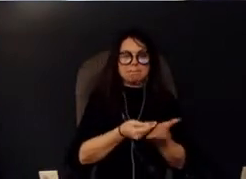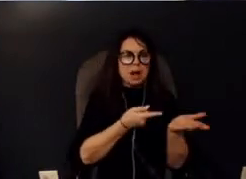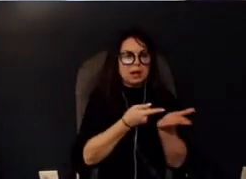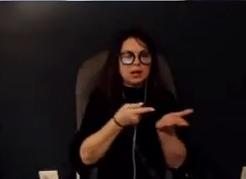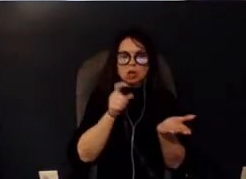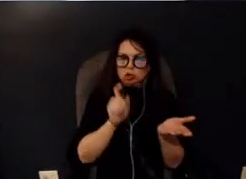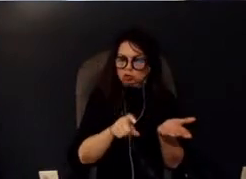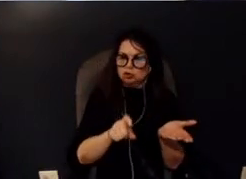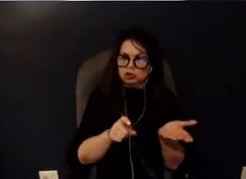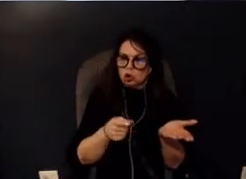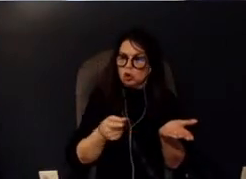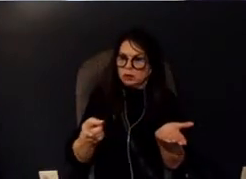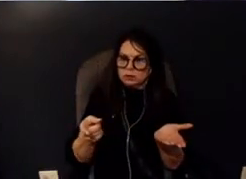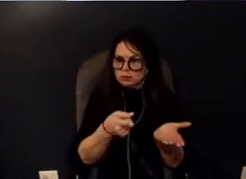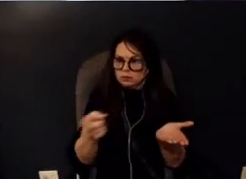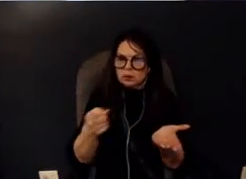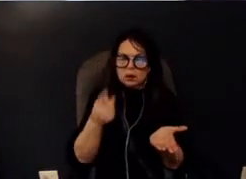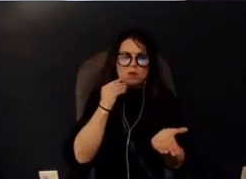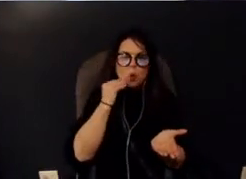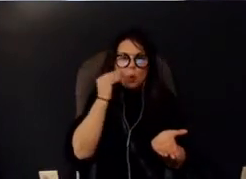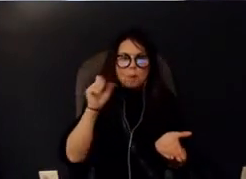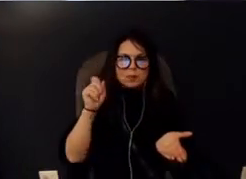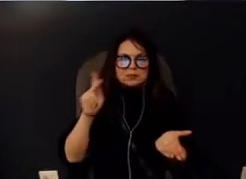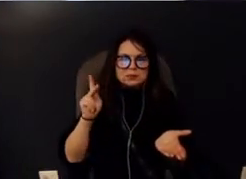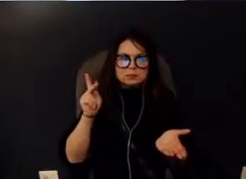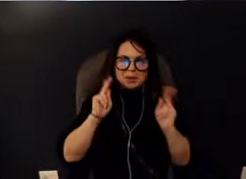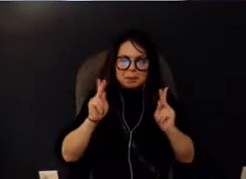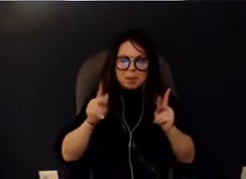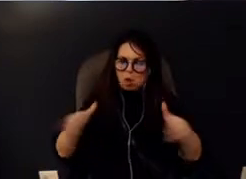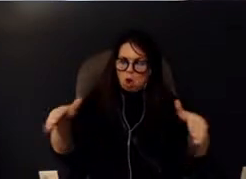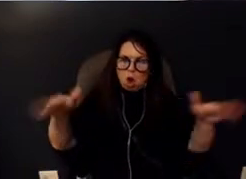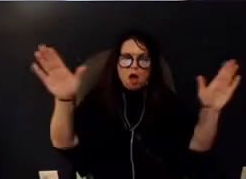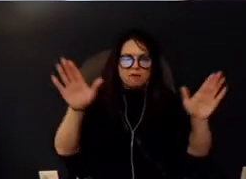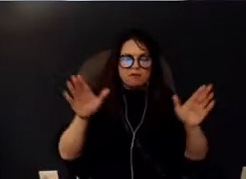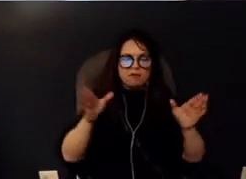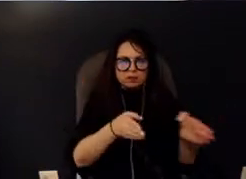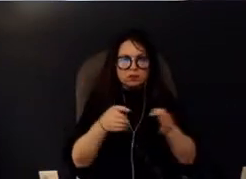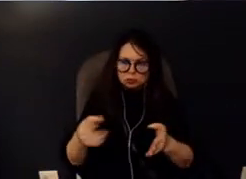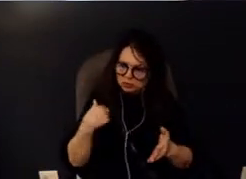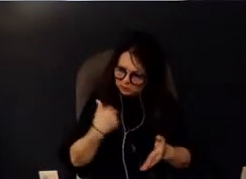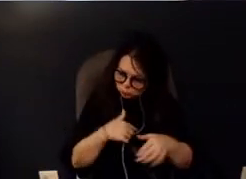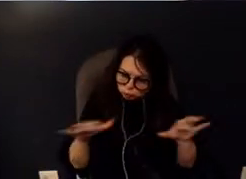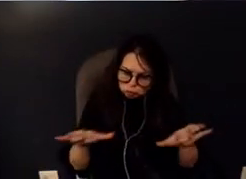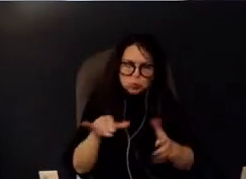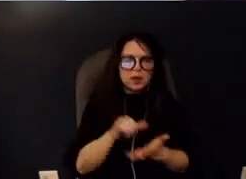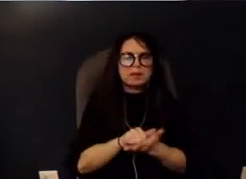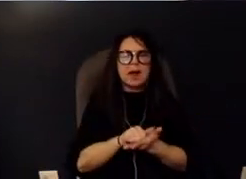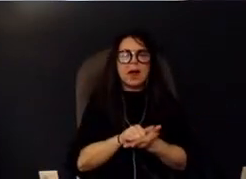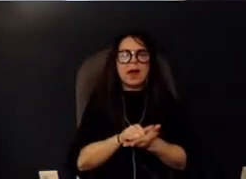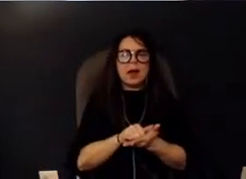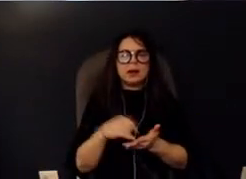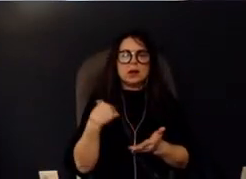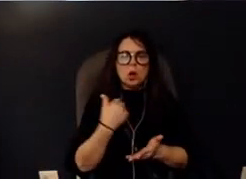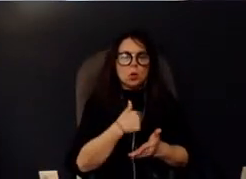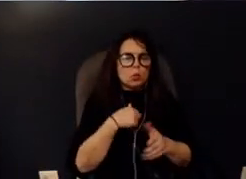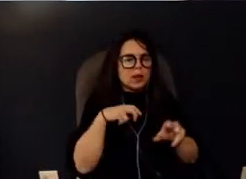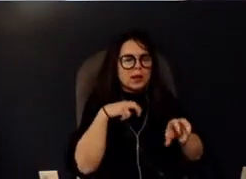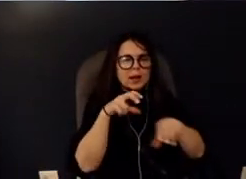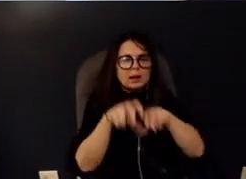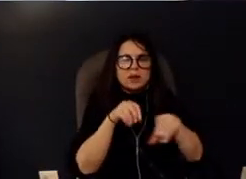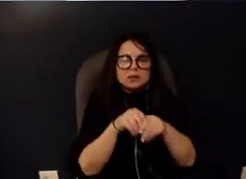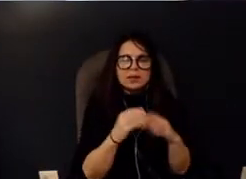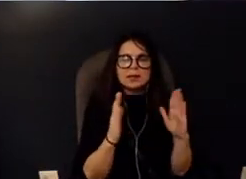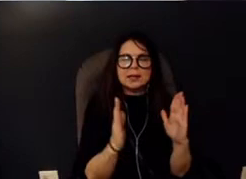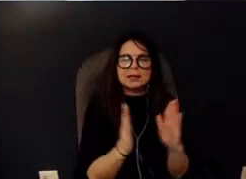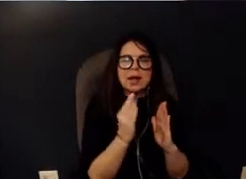streets. And we're doing that. We've invested in the Tiny Homes Project. We're working with the Red